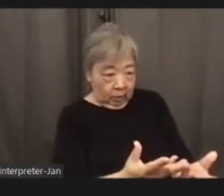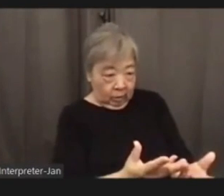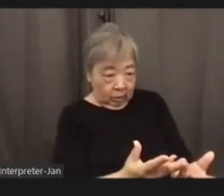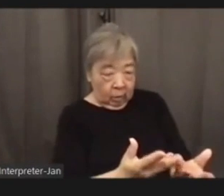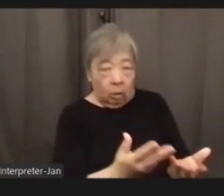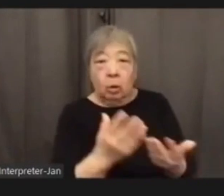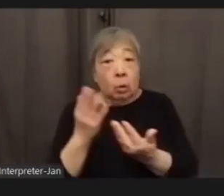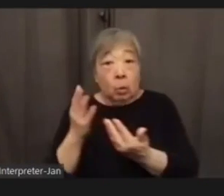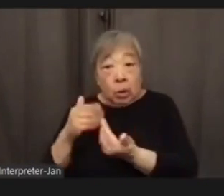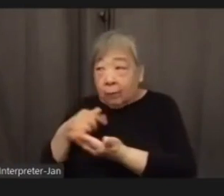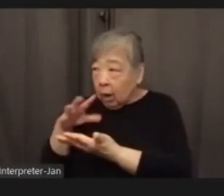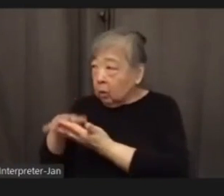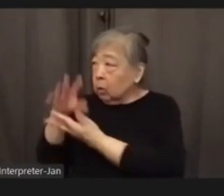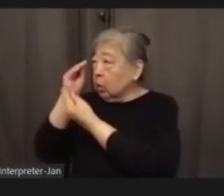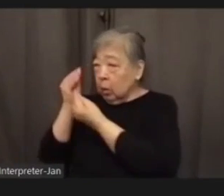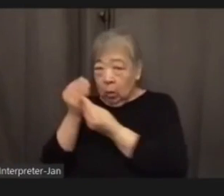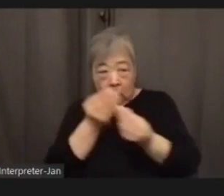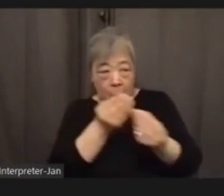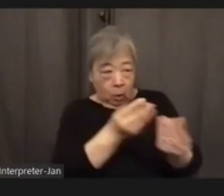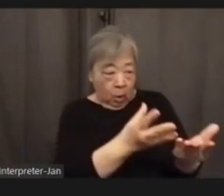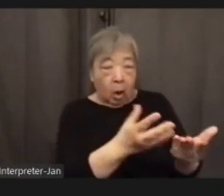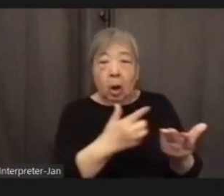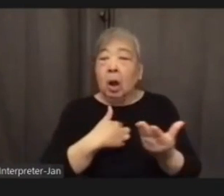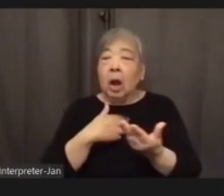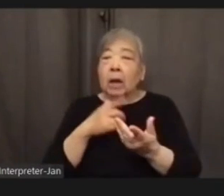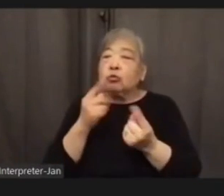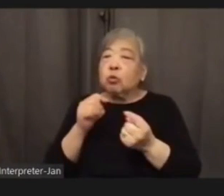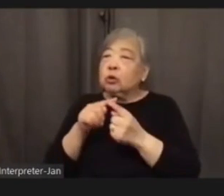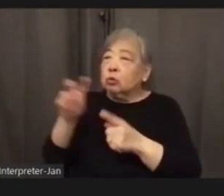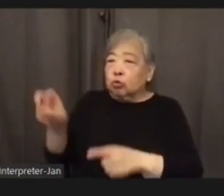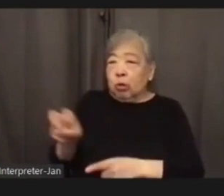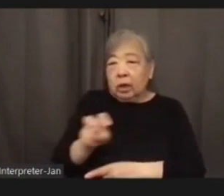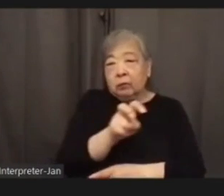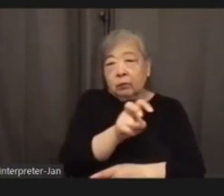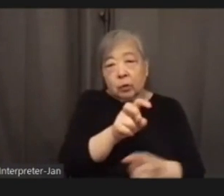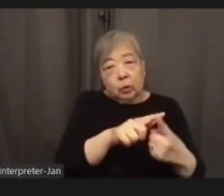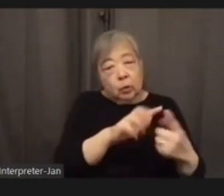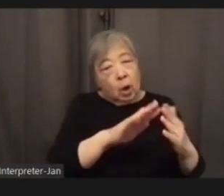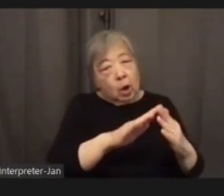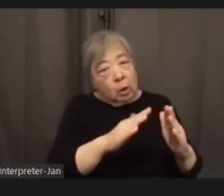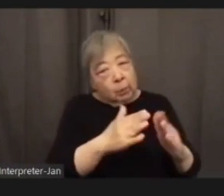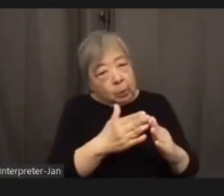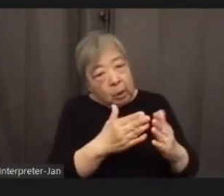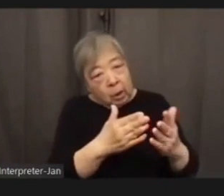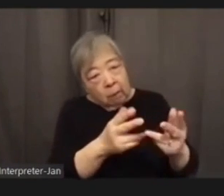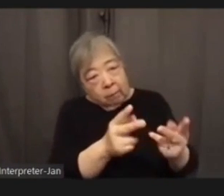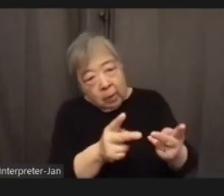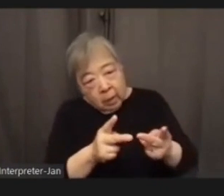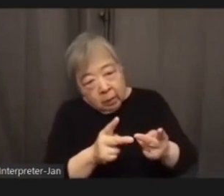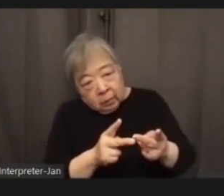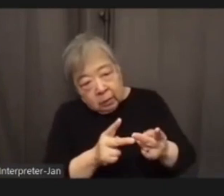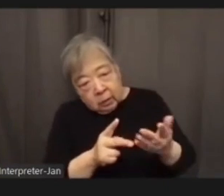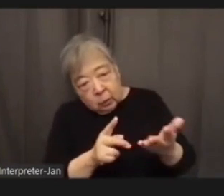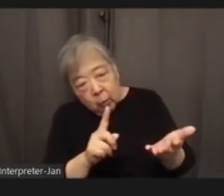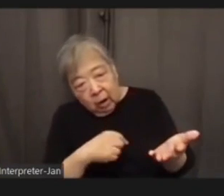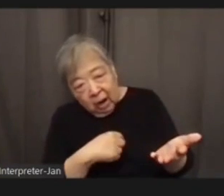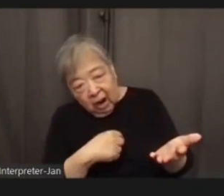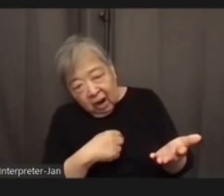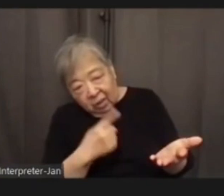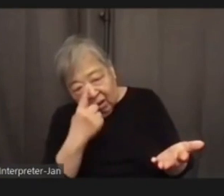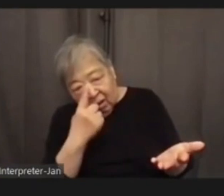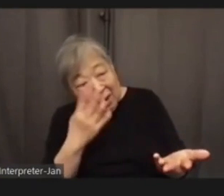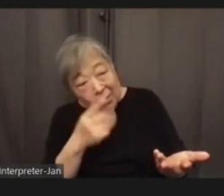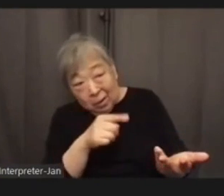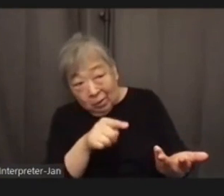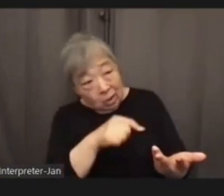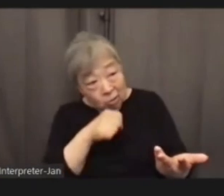whatever I learned. I tried to transfer it to a community of places where I thought they would not have access.